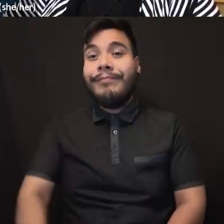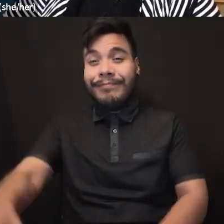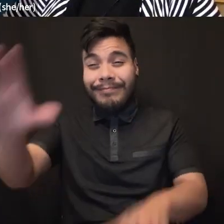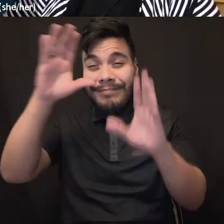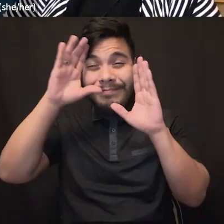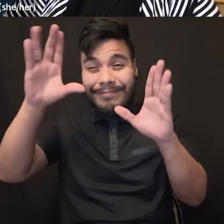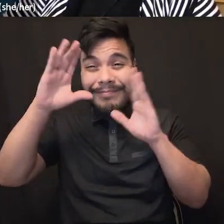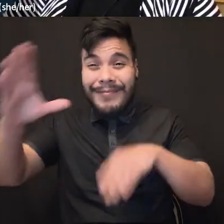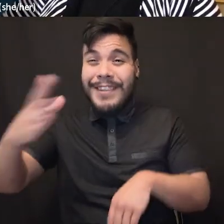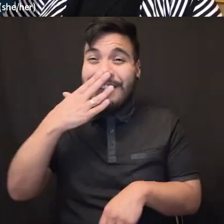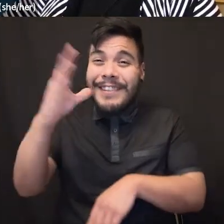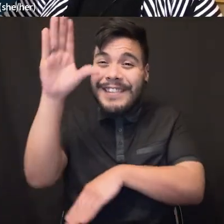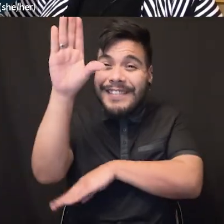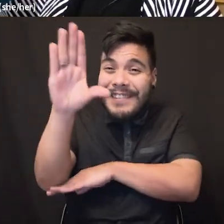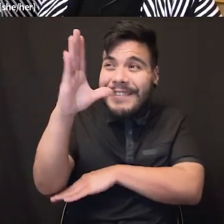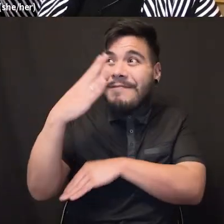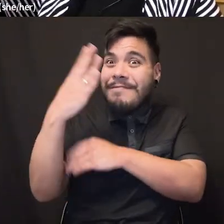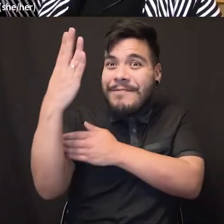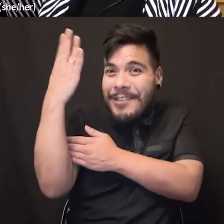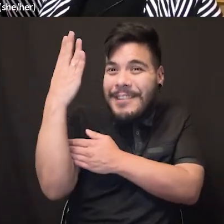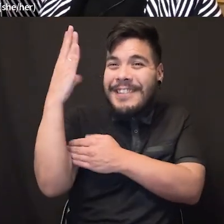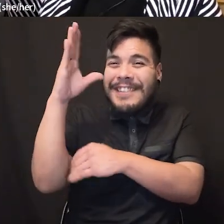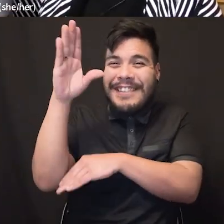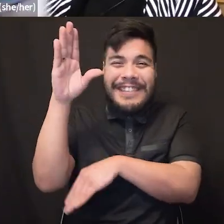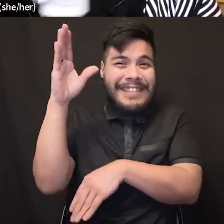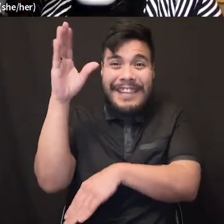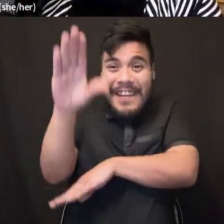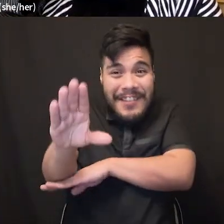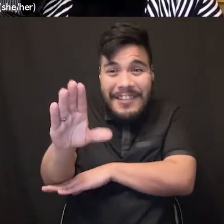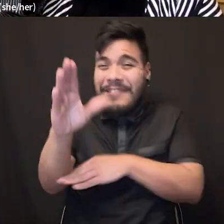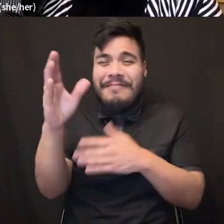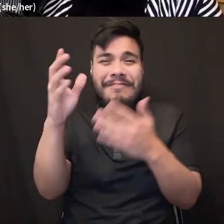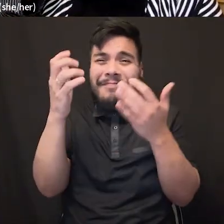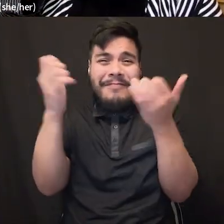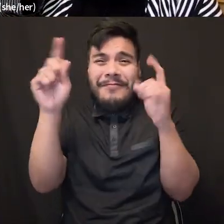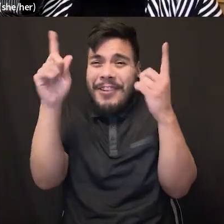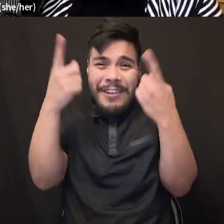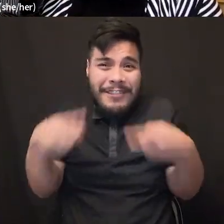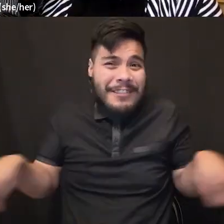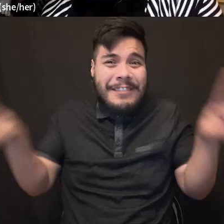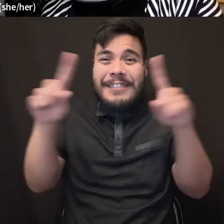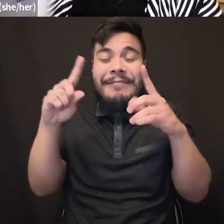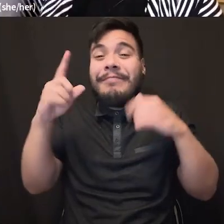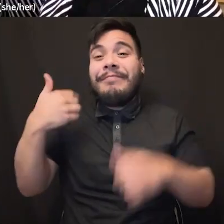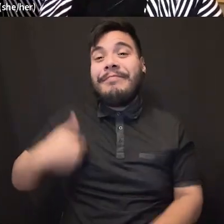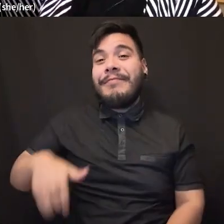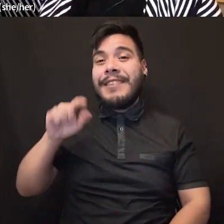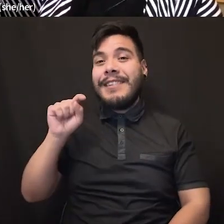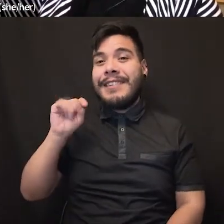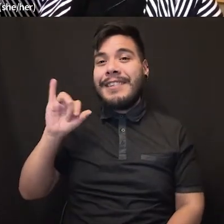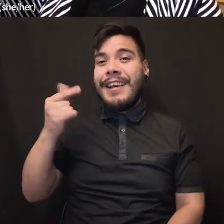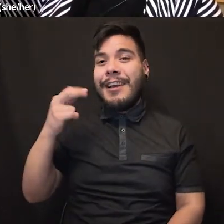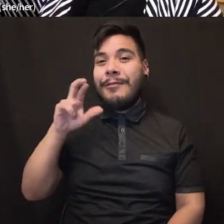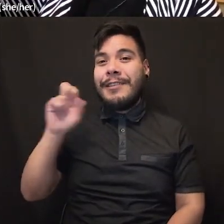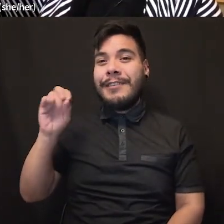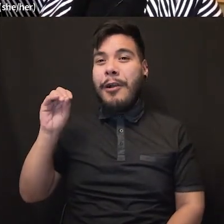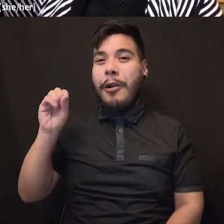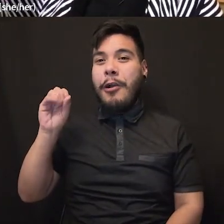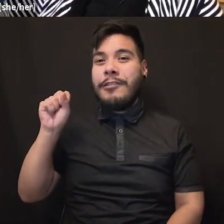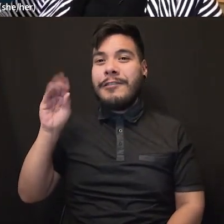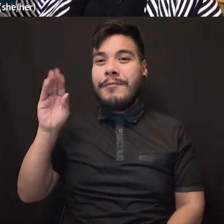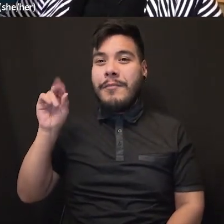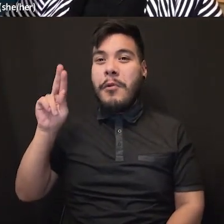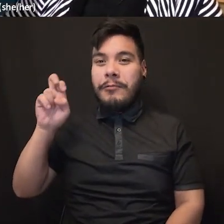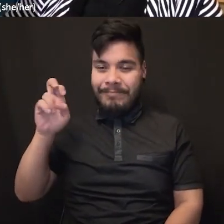Good evening, good morning, good afternoon to you, wherever you are in the world. I am Tigress Osborn. I am the Executive Director